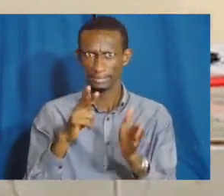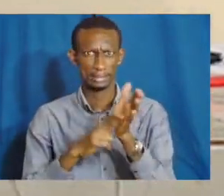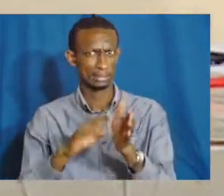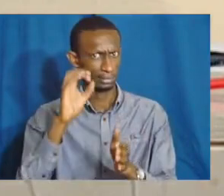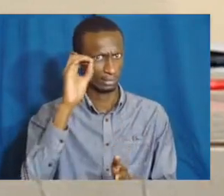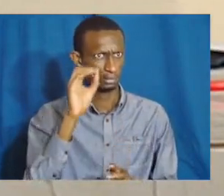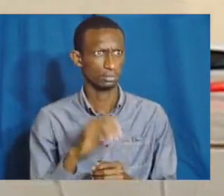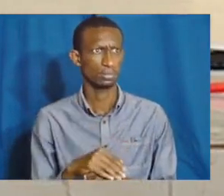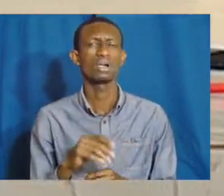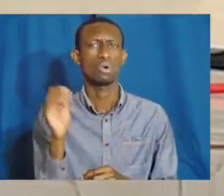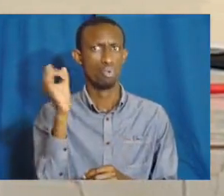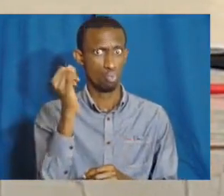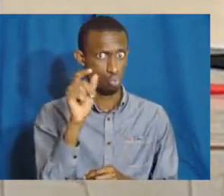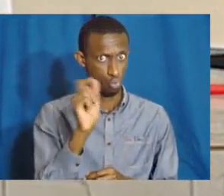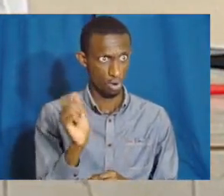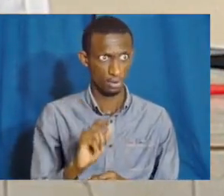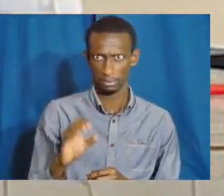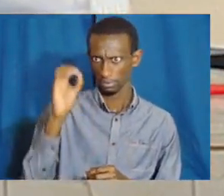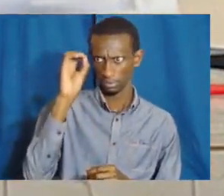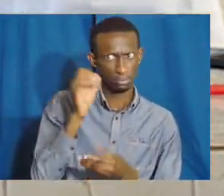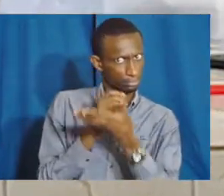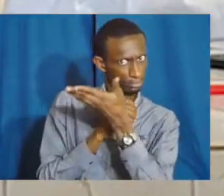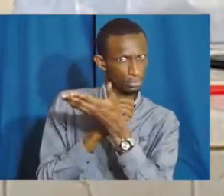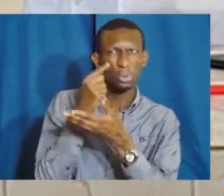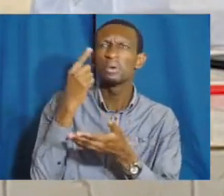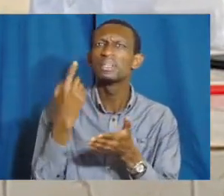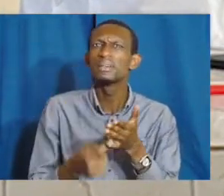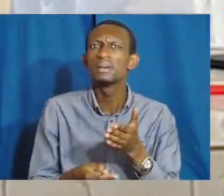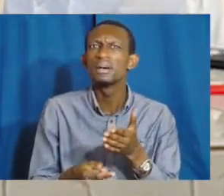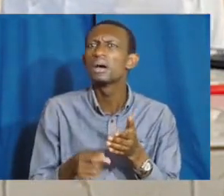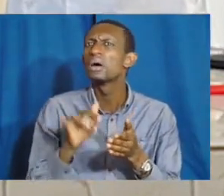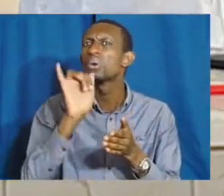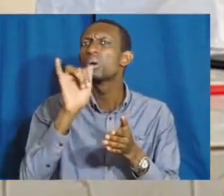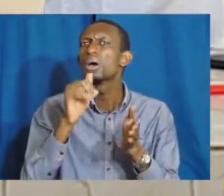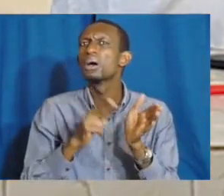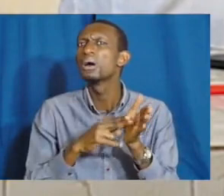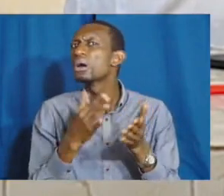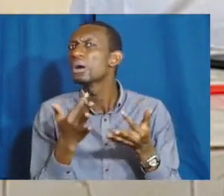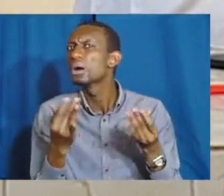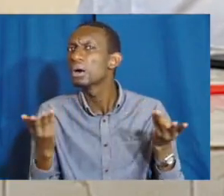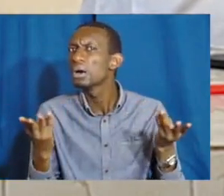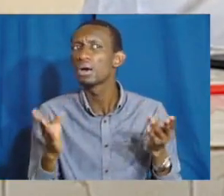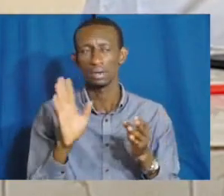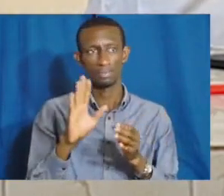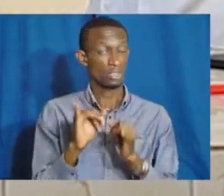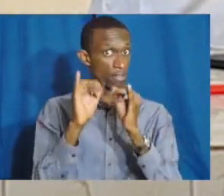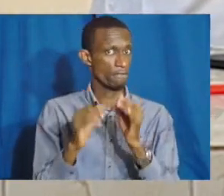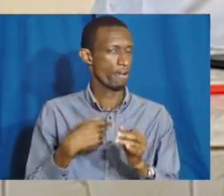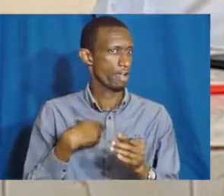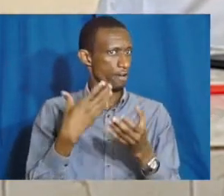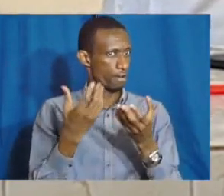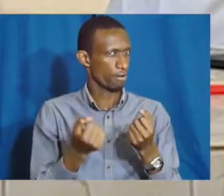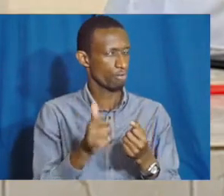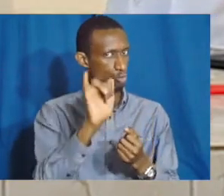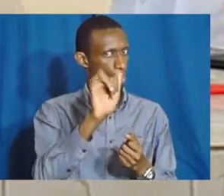Put 0 over here. What do you get? How y will be equal? If I have y which is equal to 2x plus